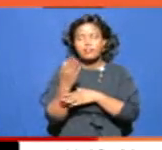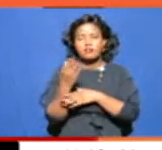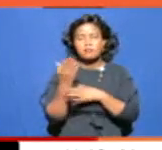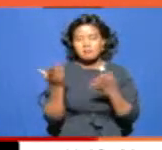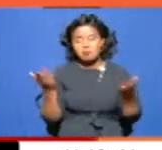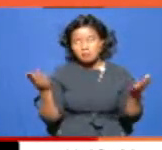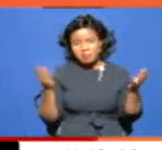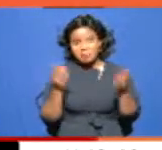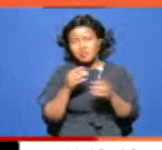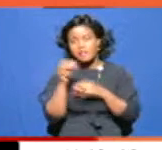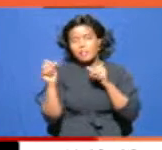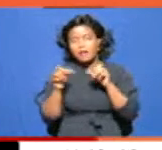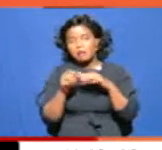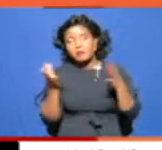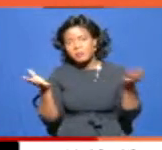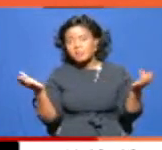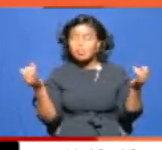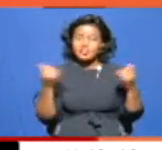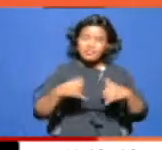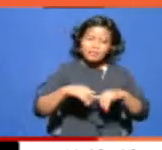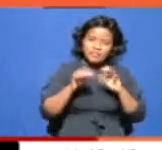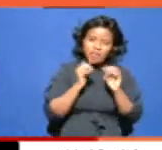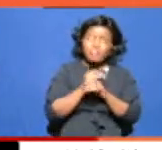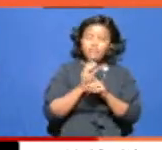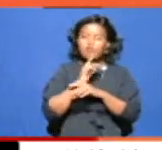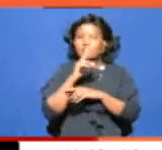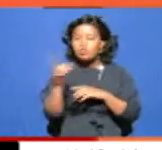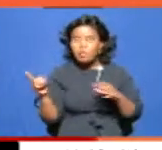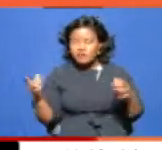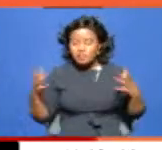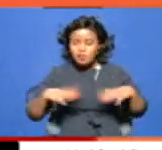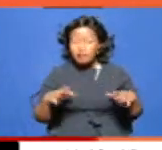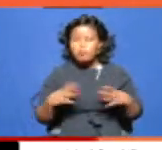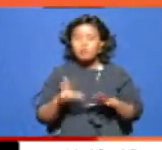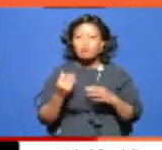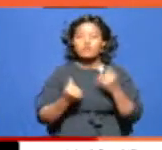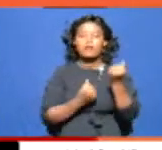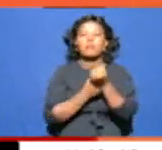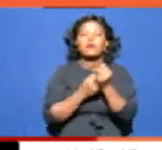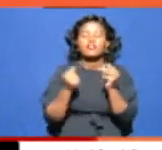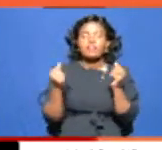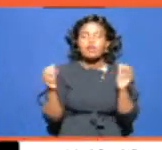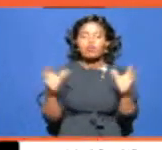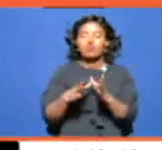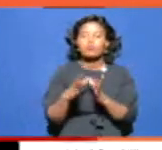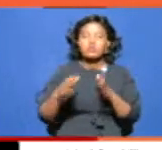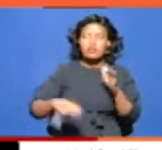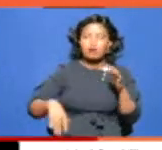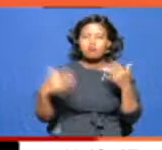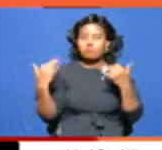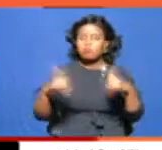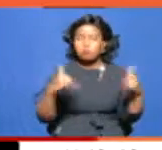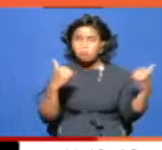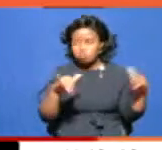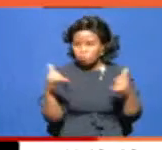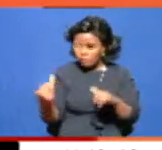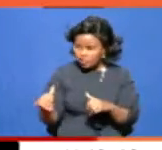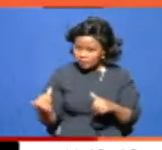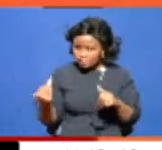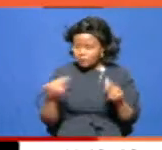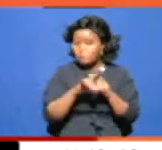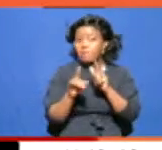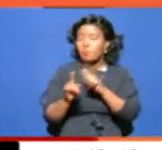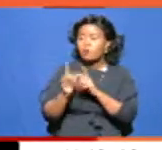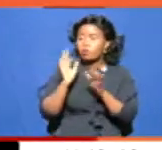about trying to bring back the fans to the stadium to support their teams whenever they are playing. It beats logic when you go to the bars, to